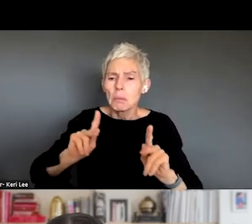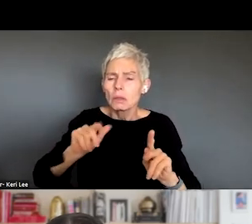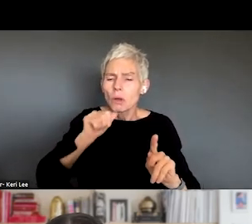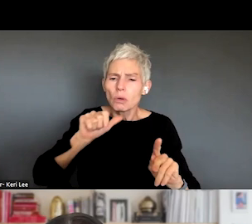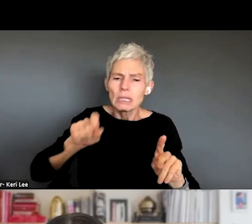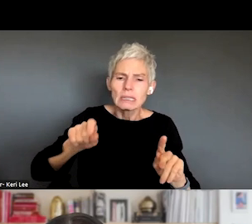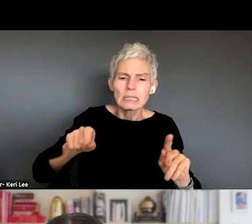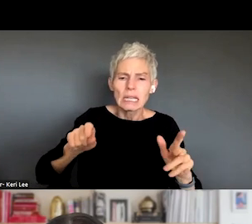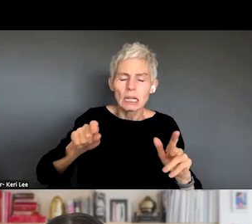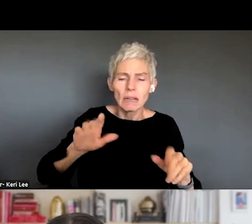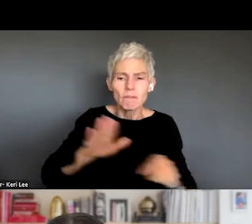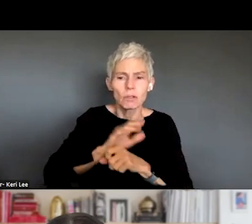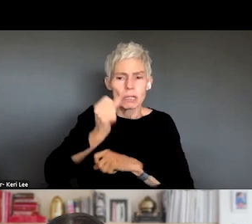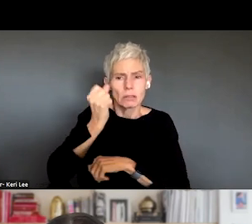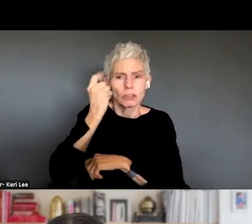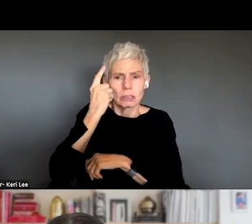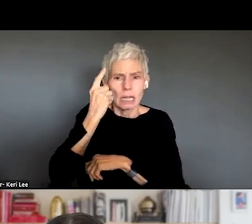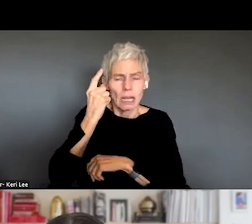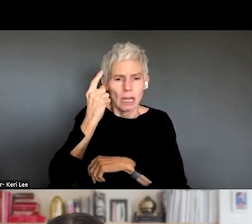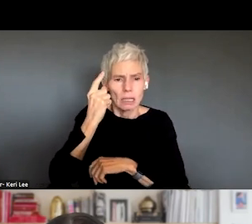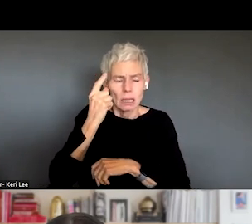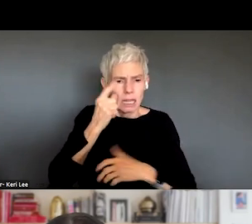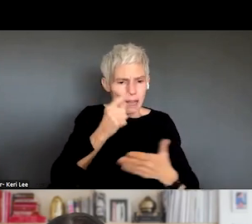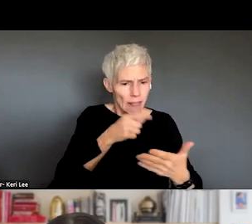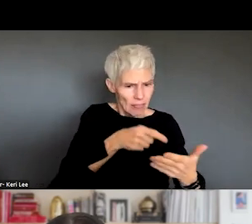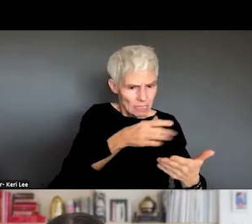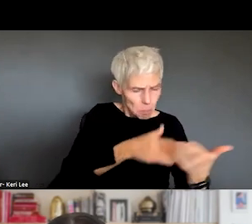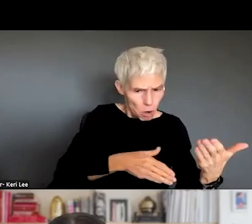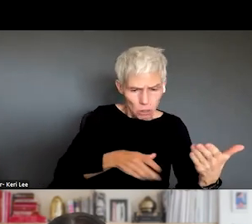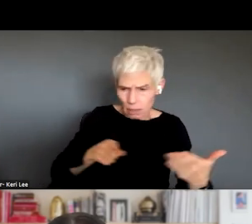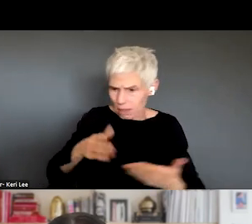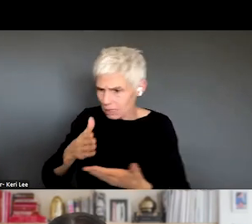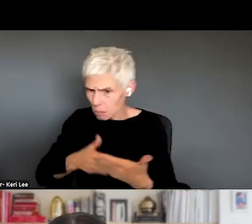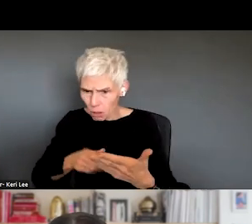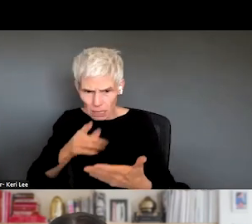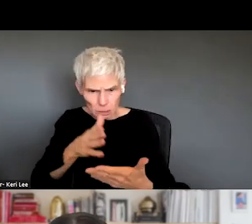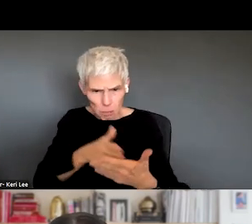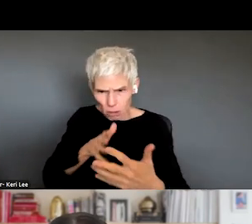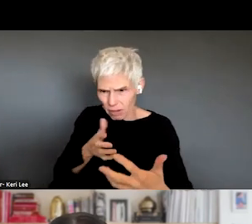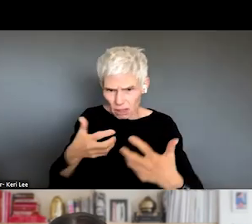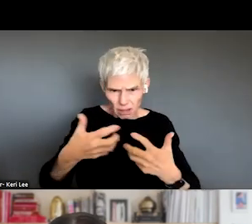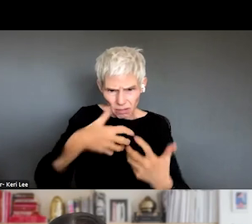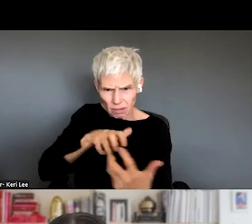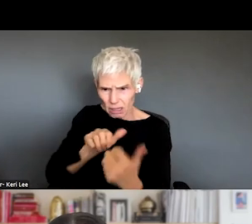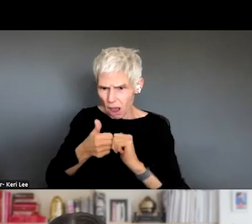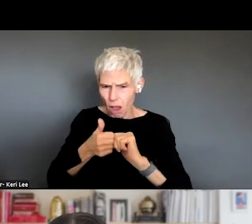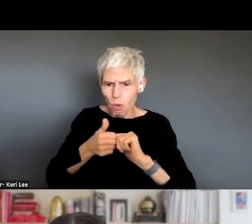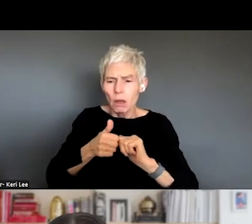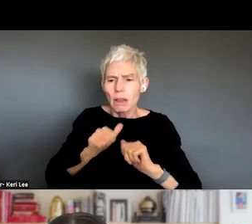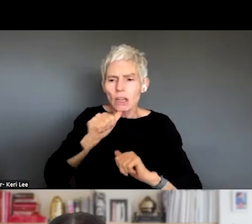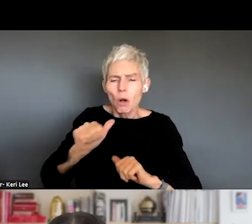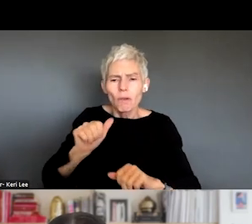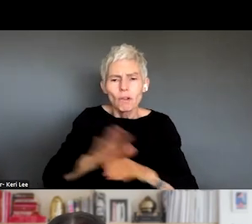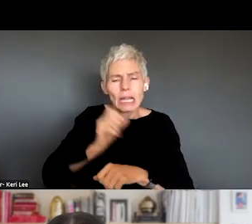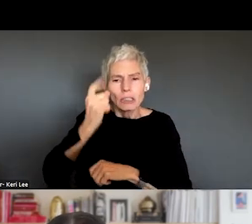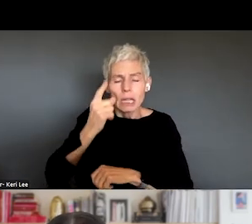necessarily understand where all these pieces fit in, right? They don't really understand necessarily, when I call this number, this is what I get